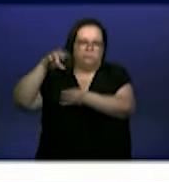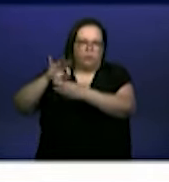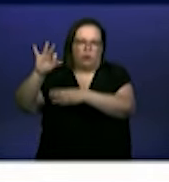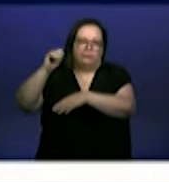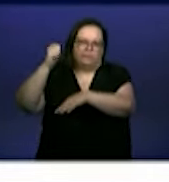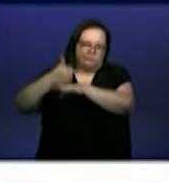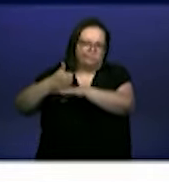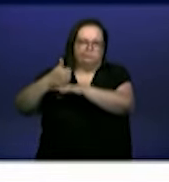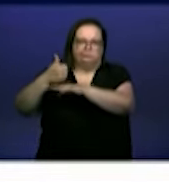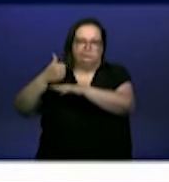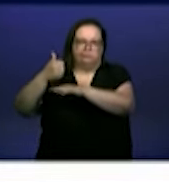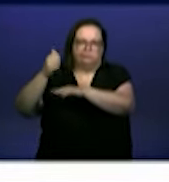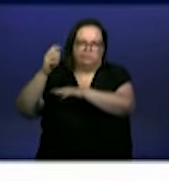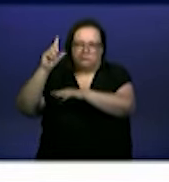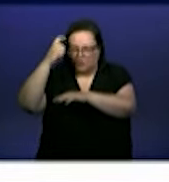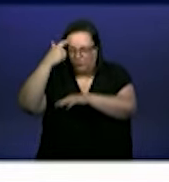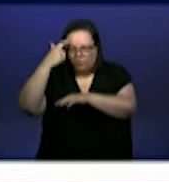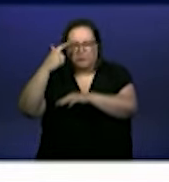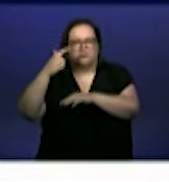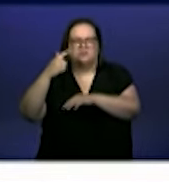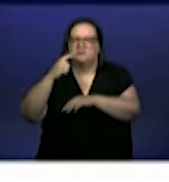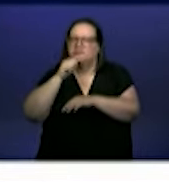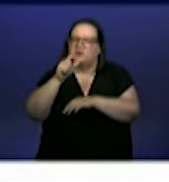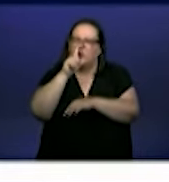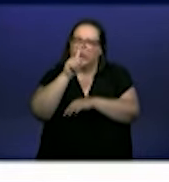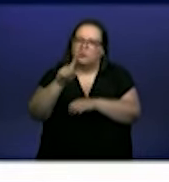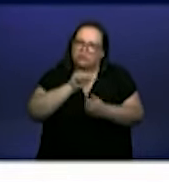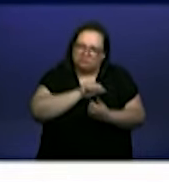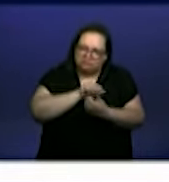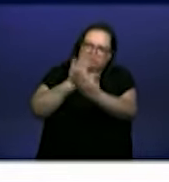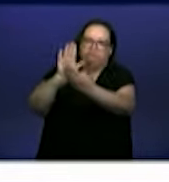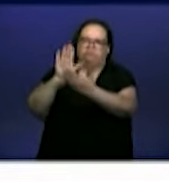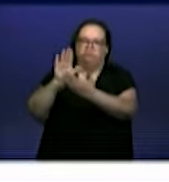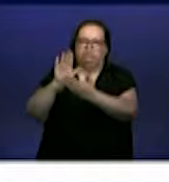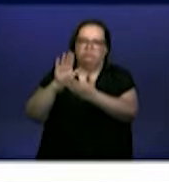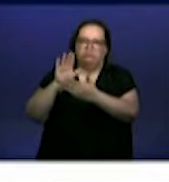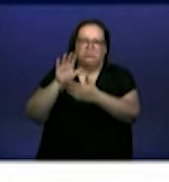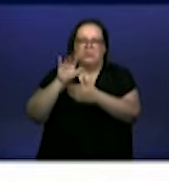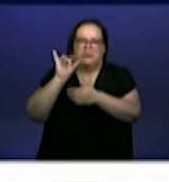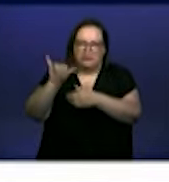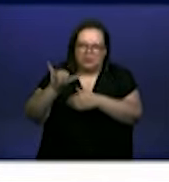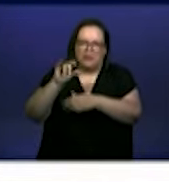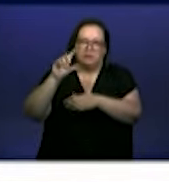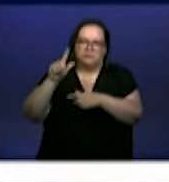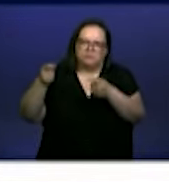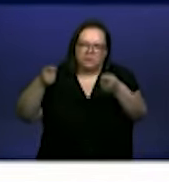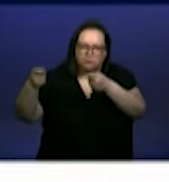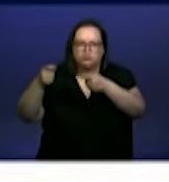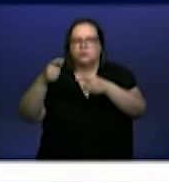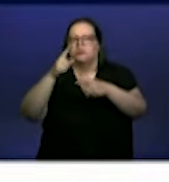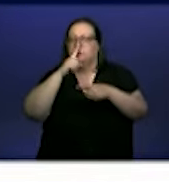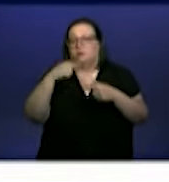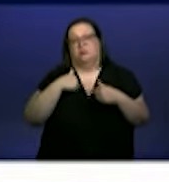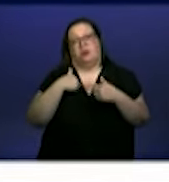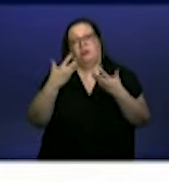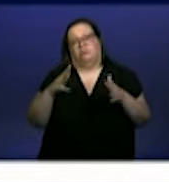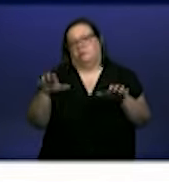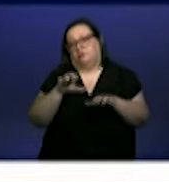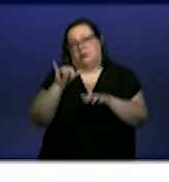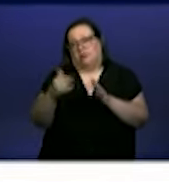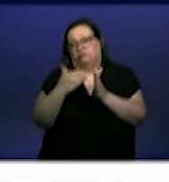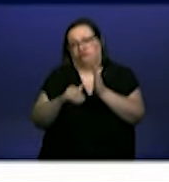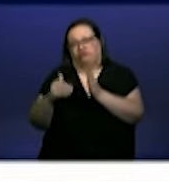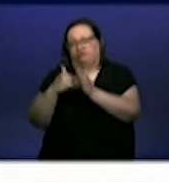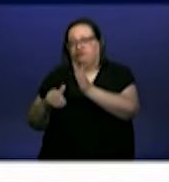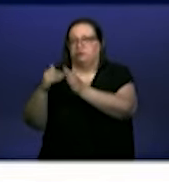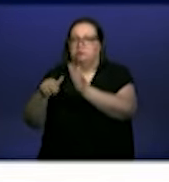the chance to stand up to that establishment. I've done that time and time again, whether it's as my time as mayor or also in the way in which